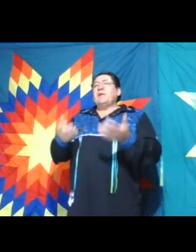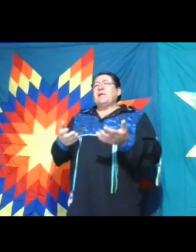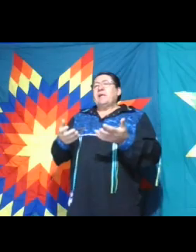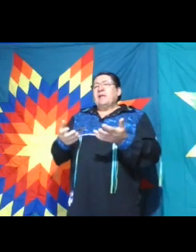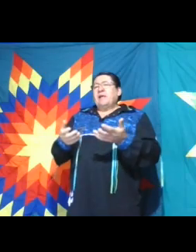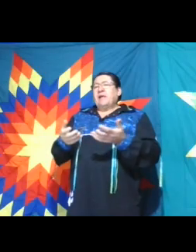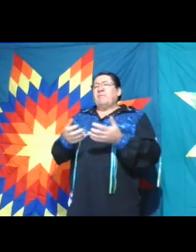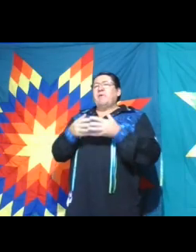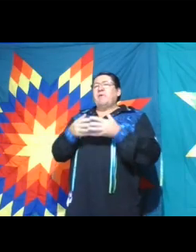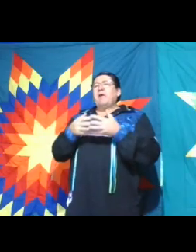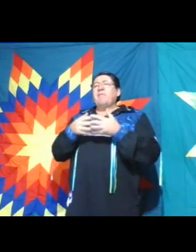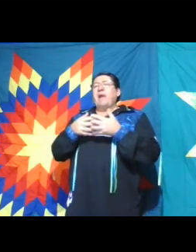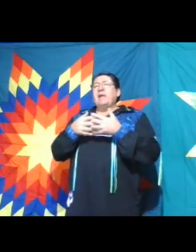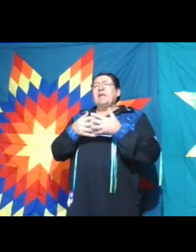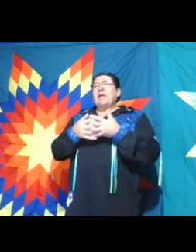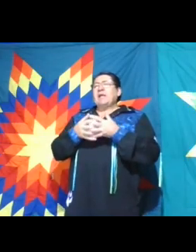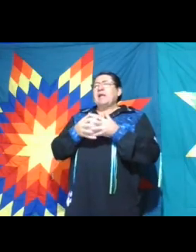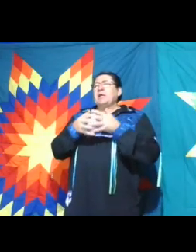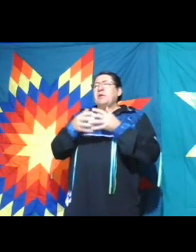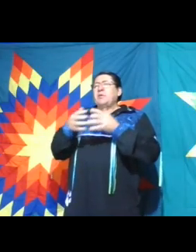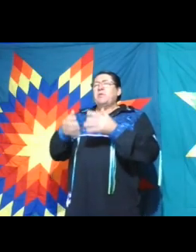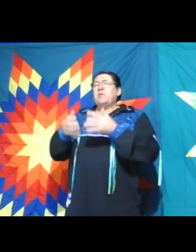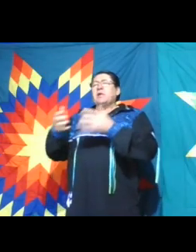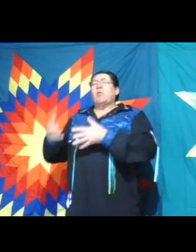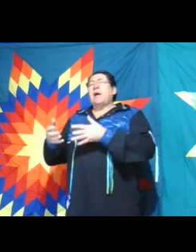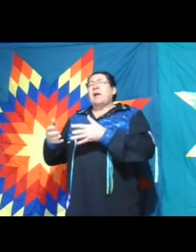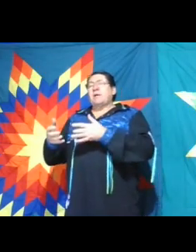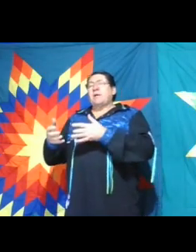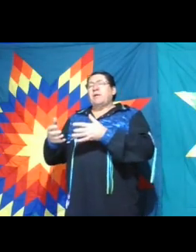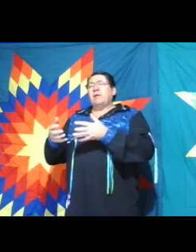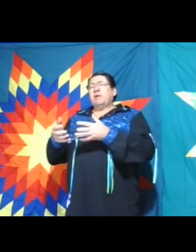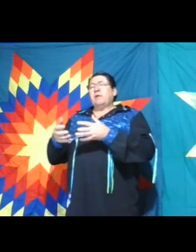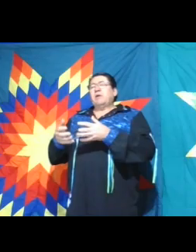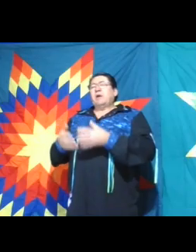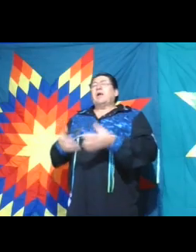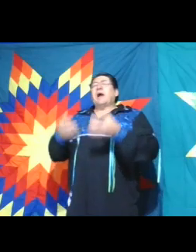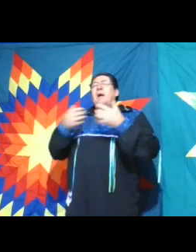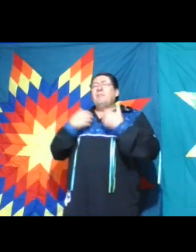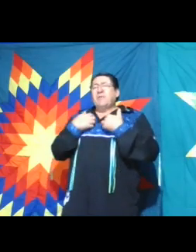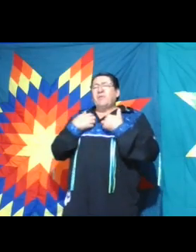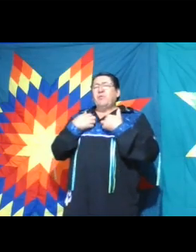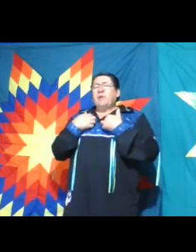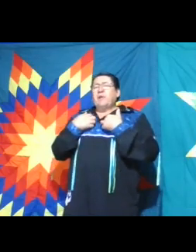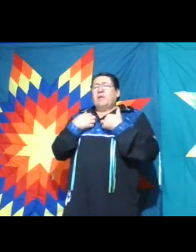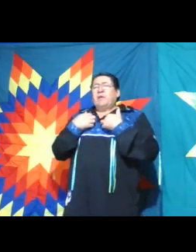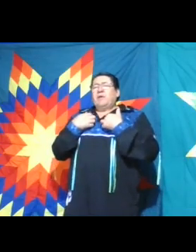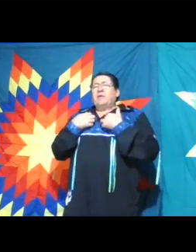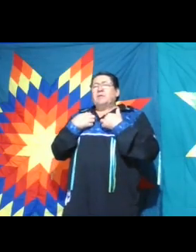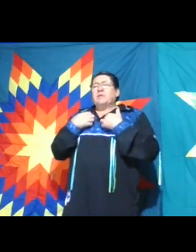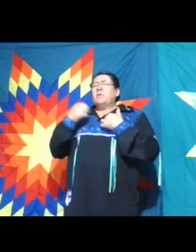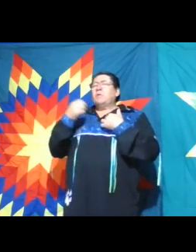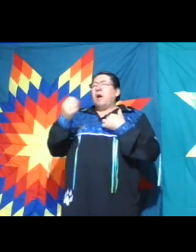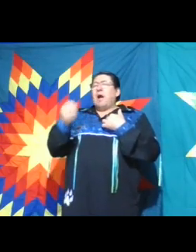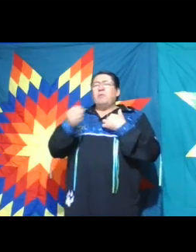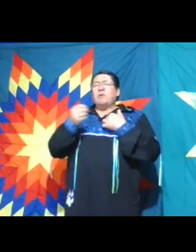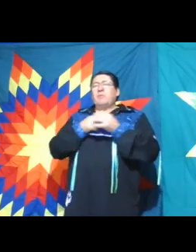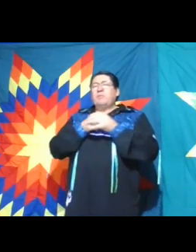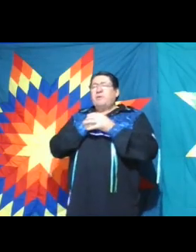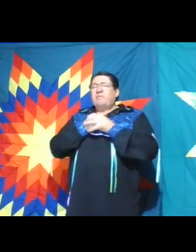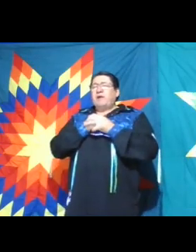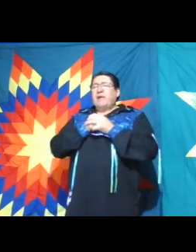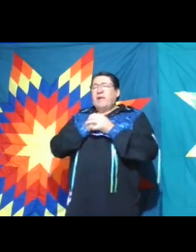you need anything, if you have anything that you require, come through me. So I